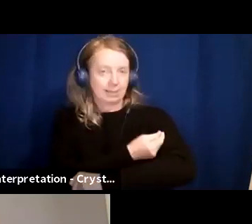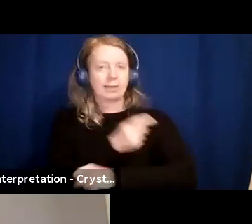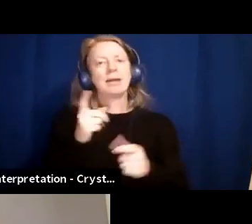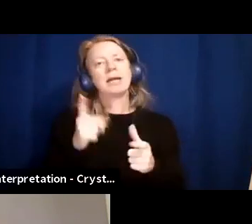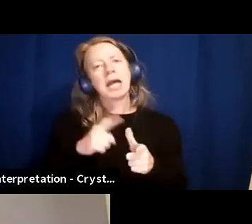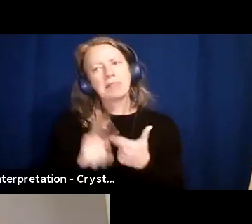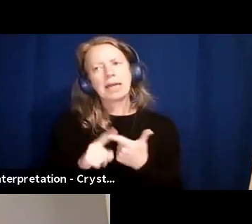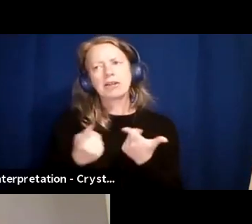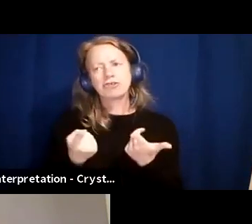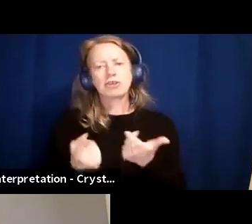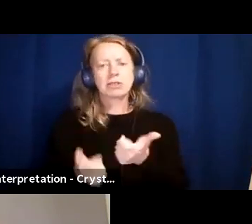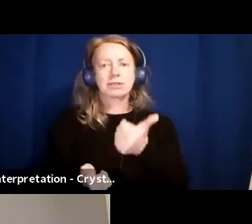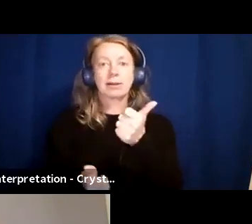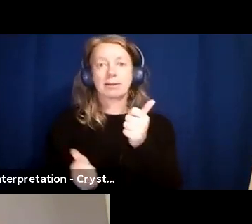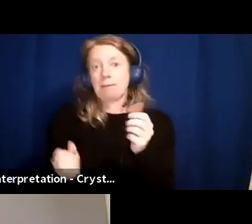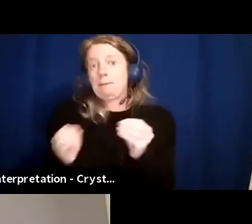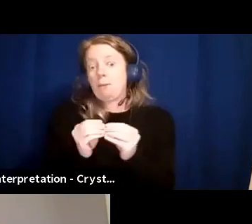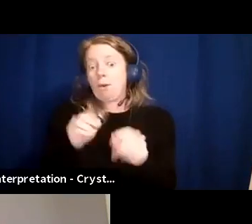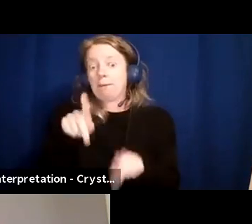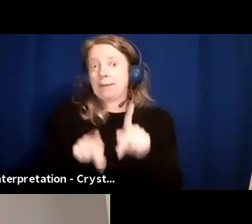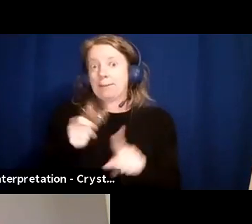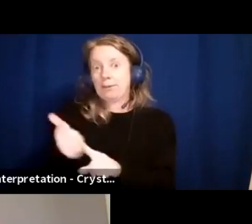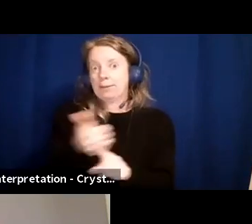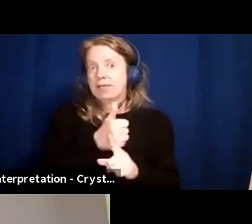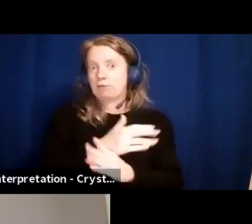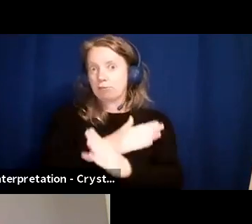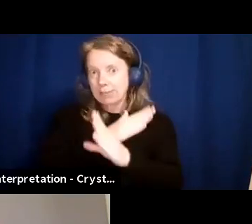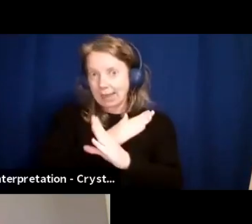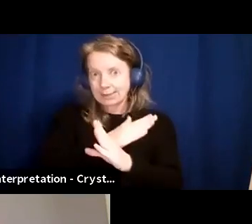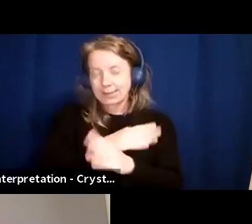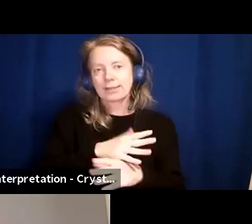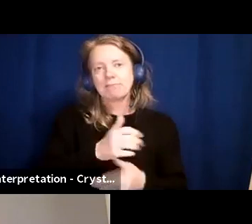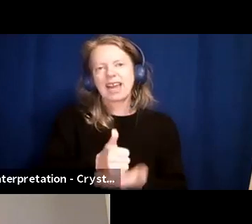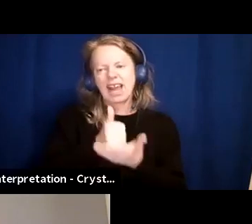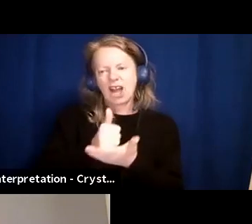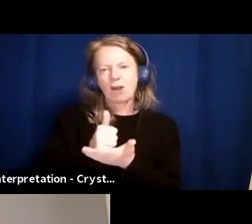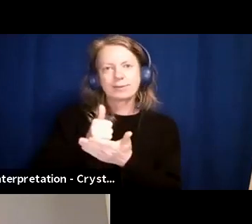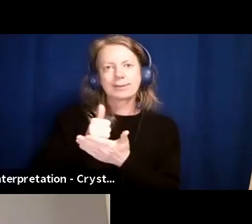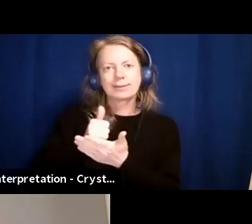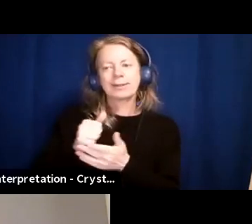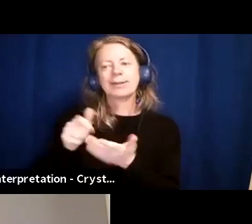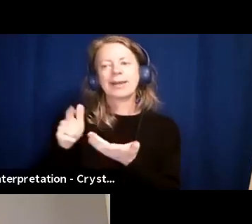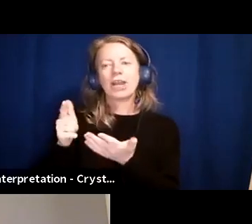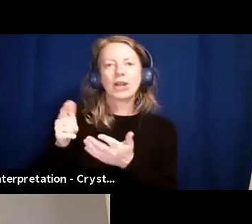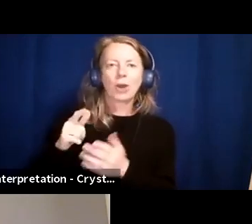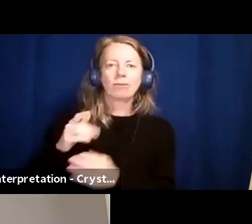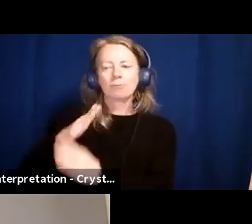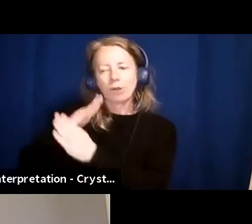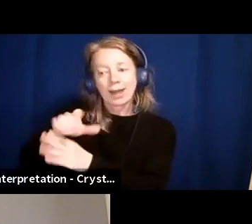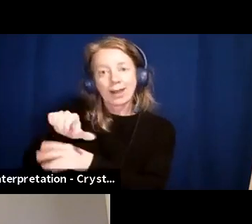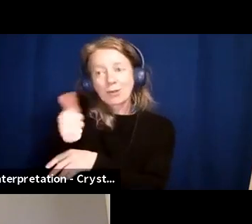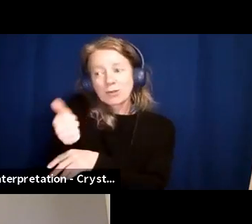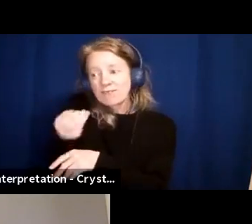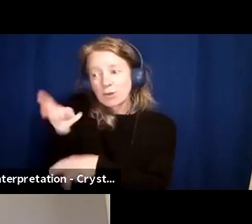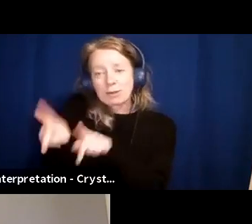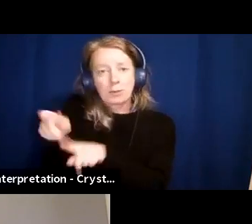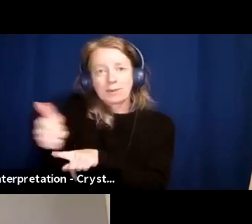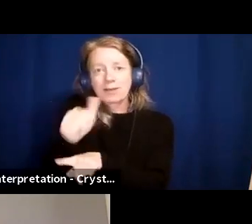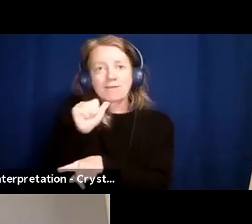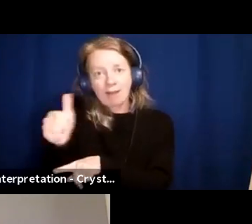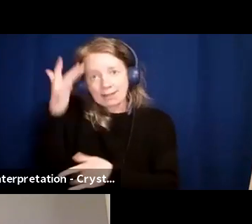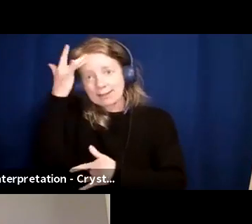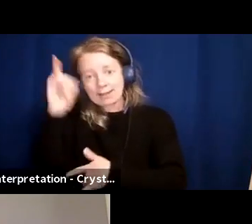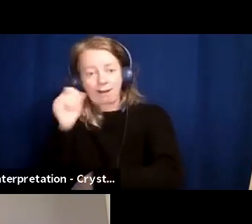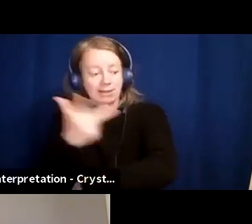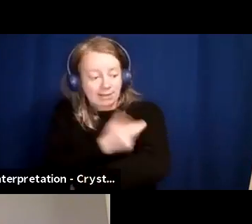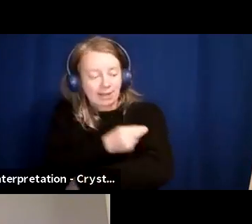around, you know, the one or two, or, you know, the few individuals who haven't, and makes infection and transmission less